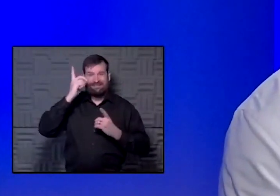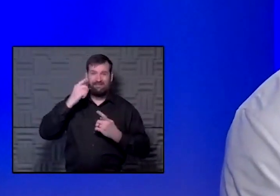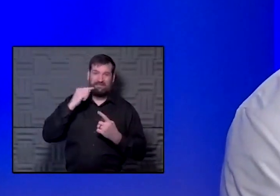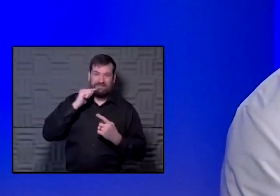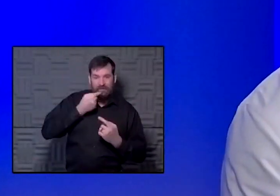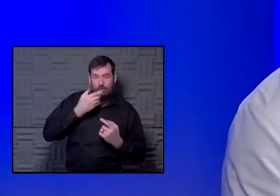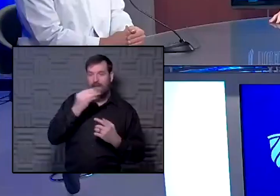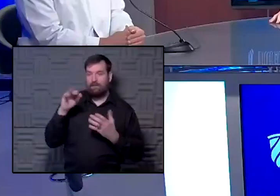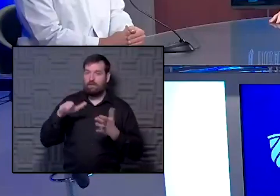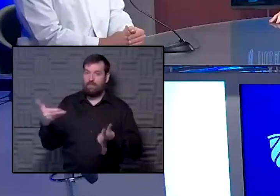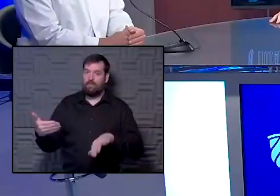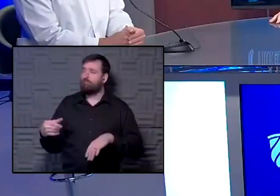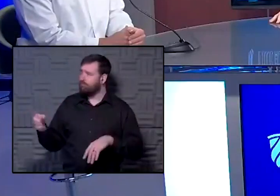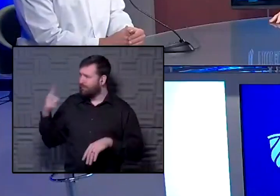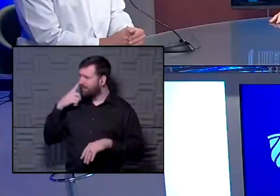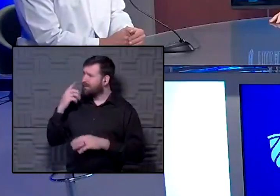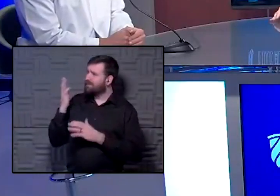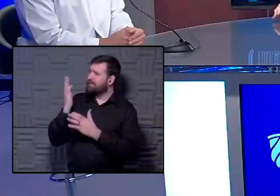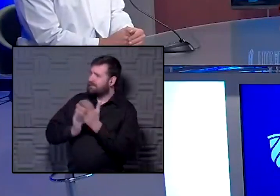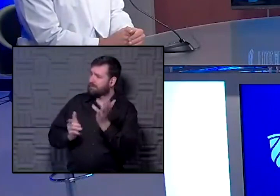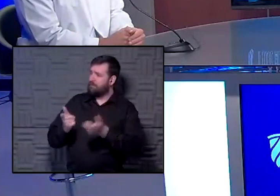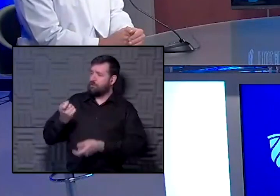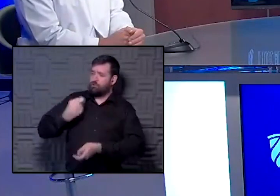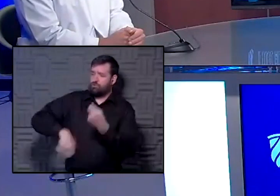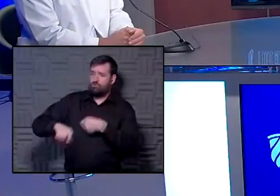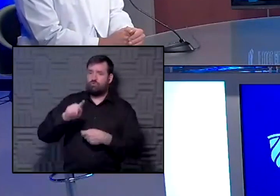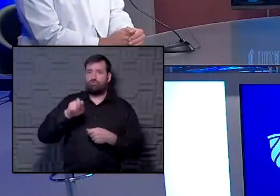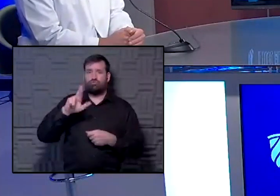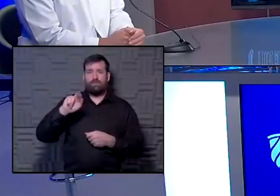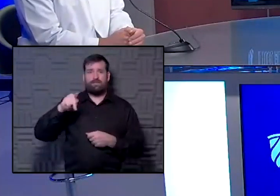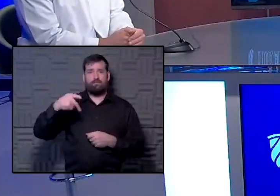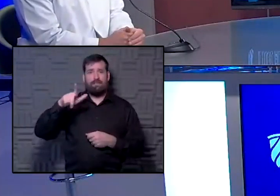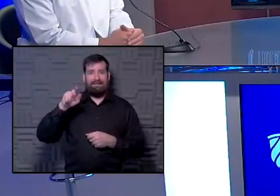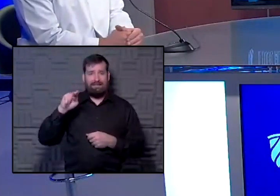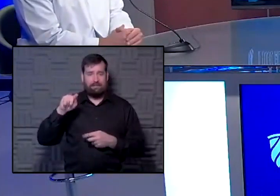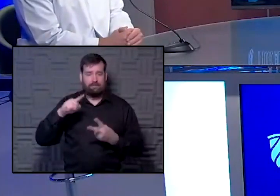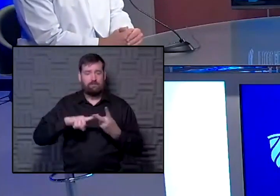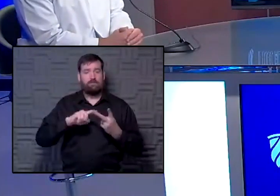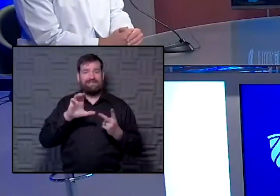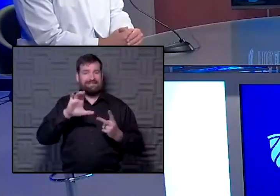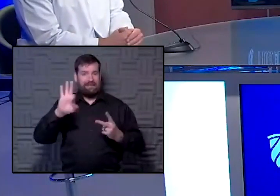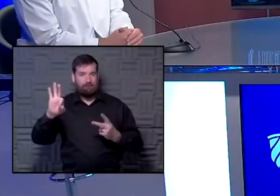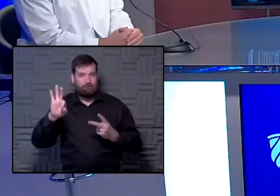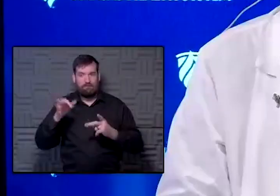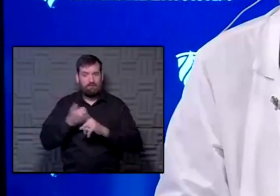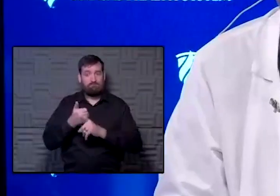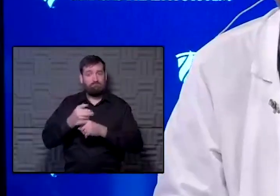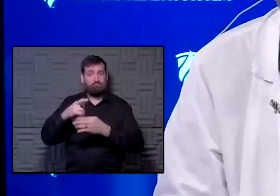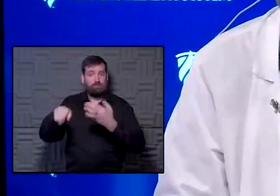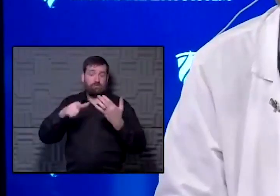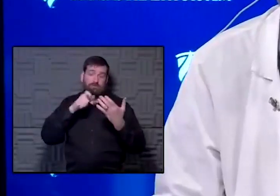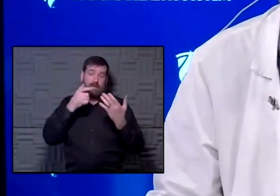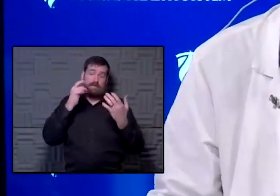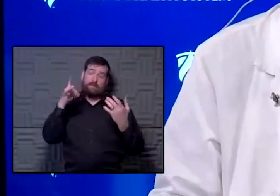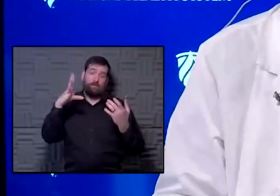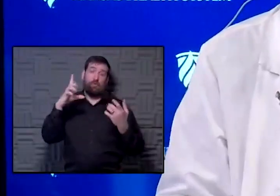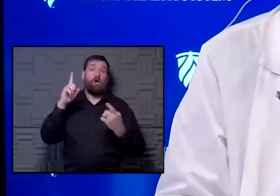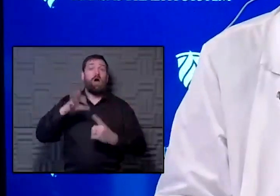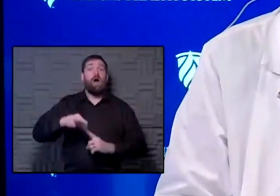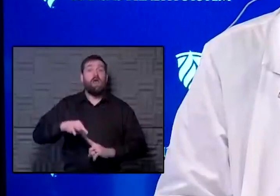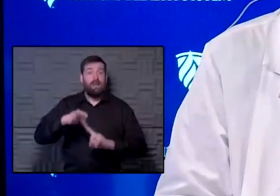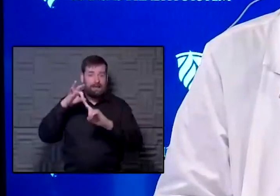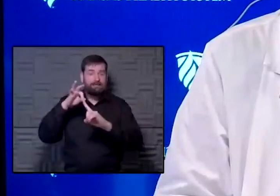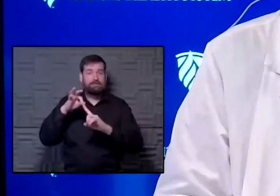asthma does. And you would think, because even in some of the transplant patient populations and in CF population, I know that the outcomes aren't terrible unless you have more severe